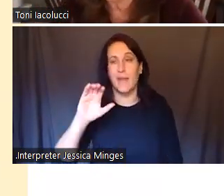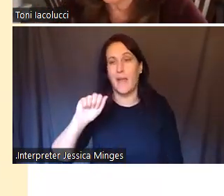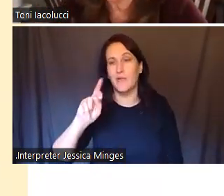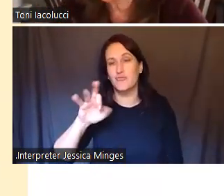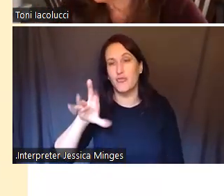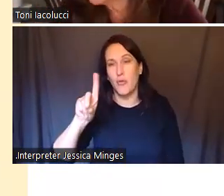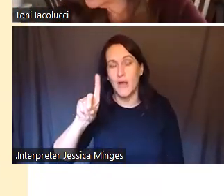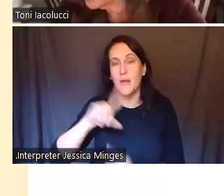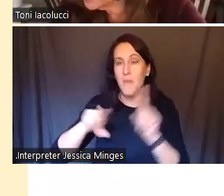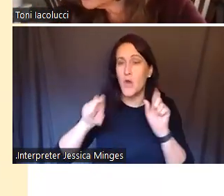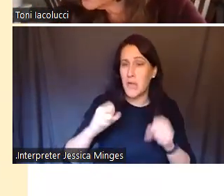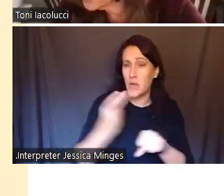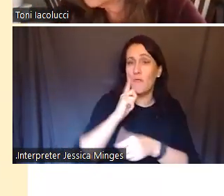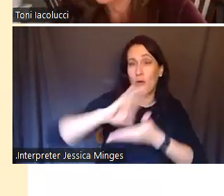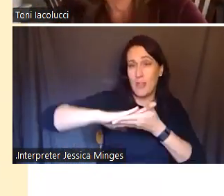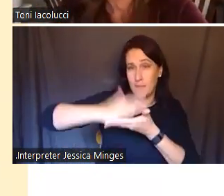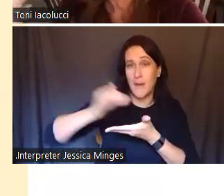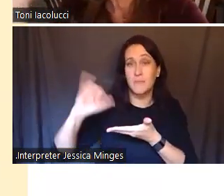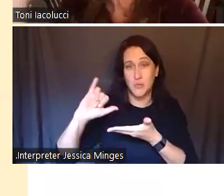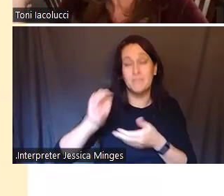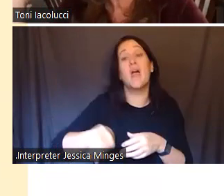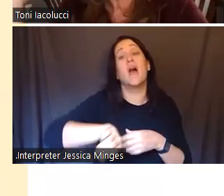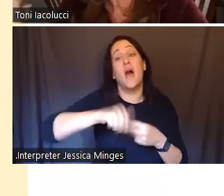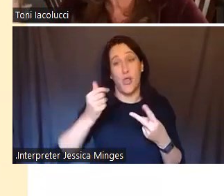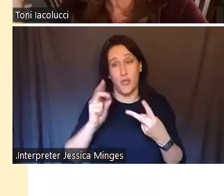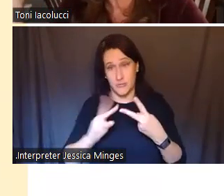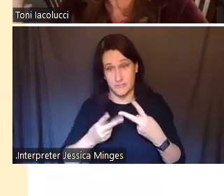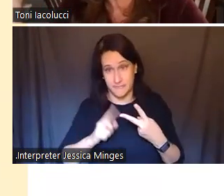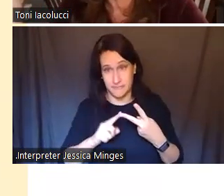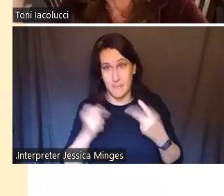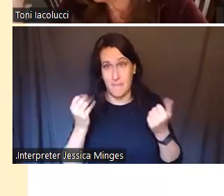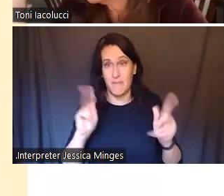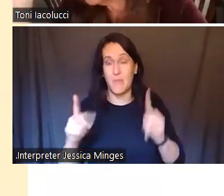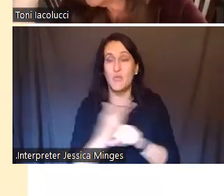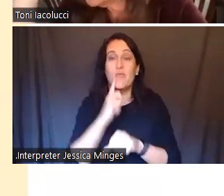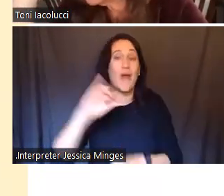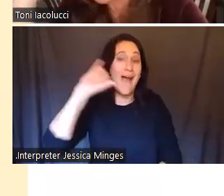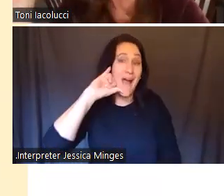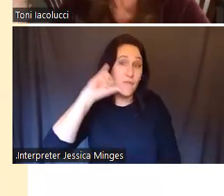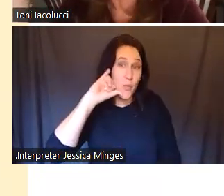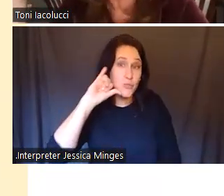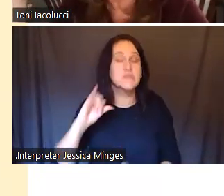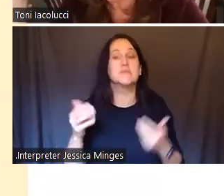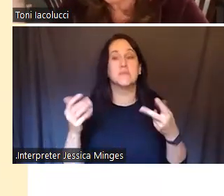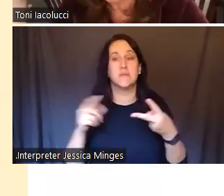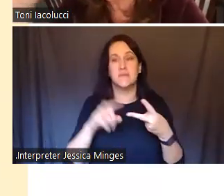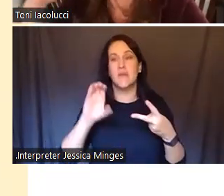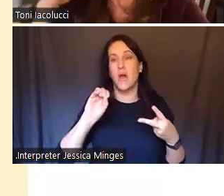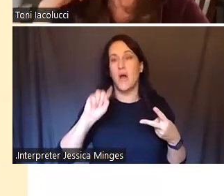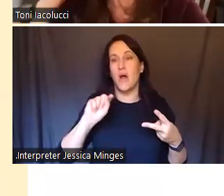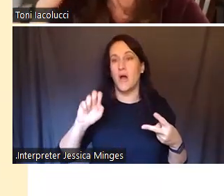your laptops. It's excellent. A second one that a lot of folks use on their iPhones is Otter